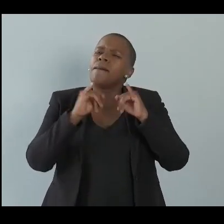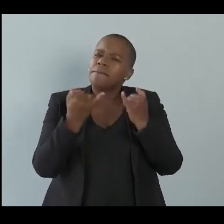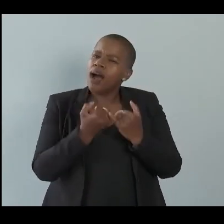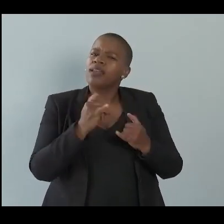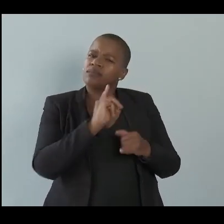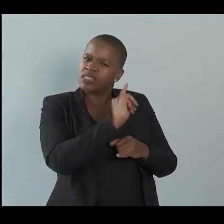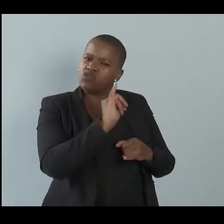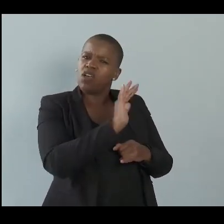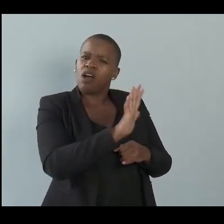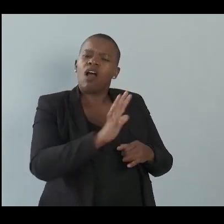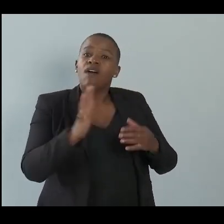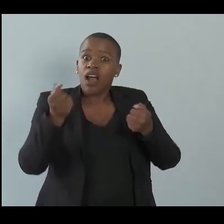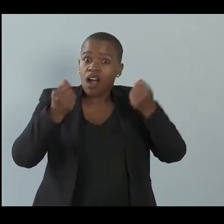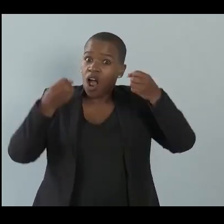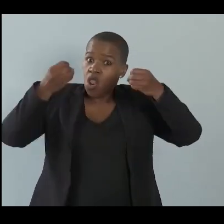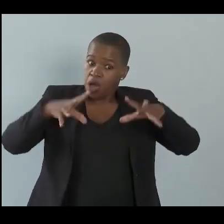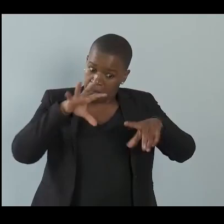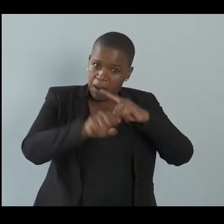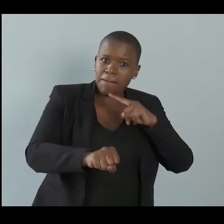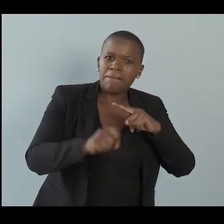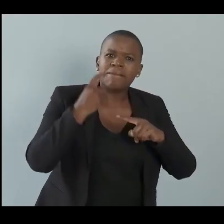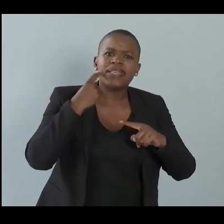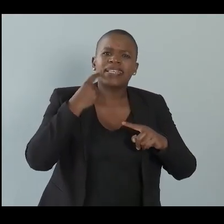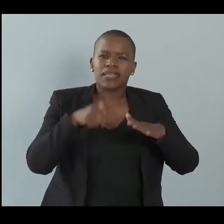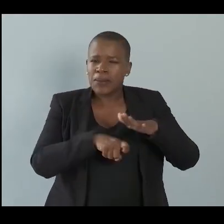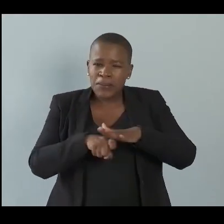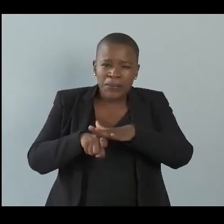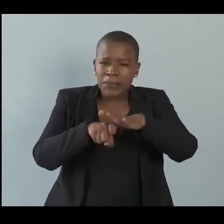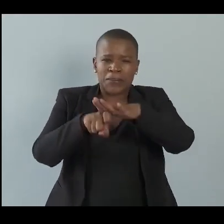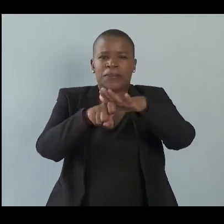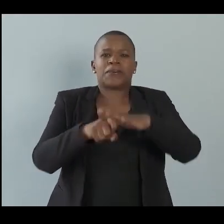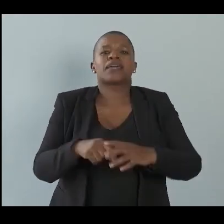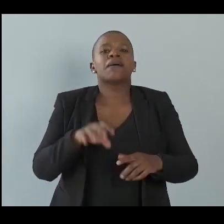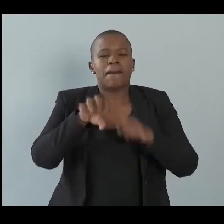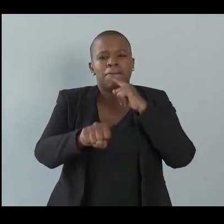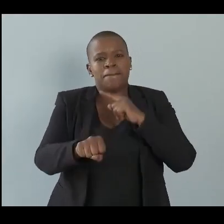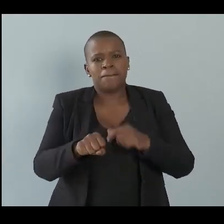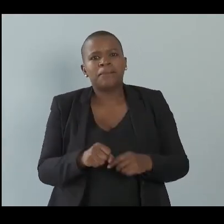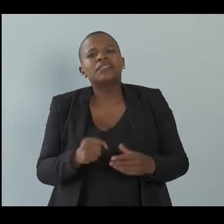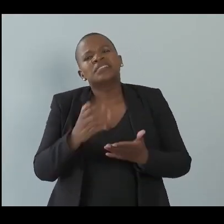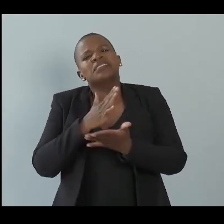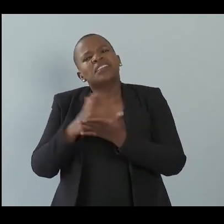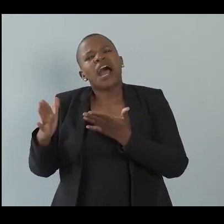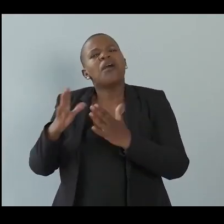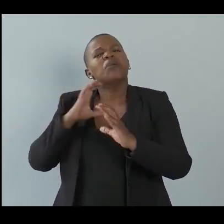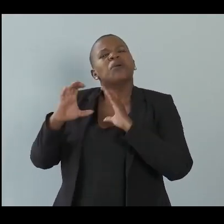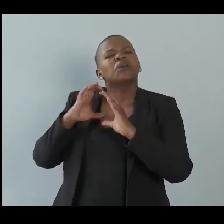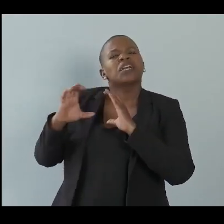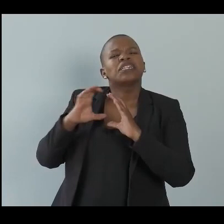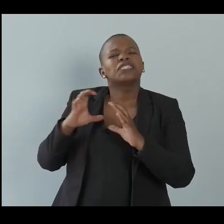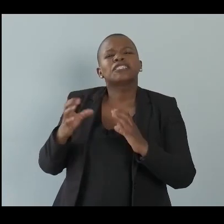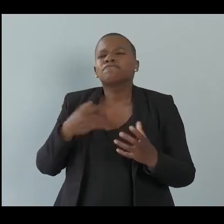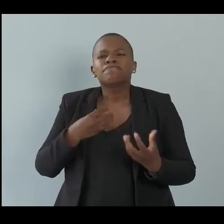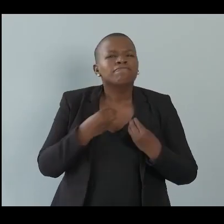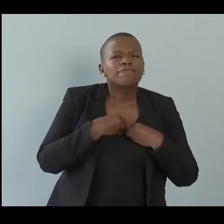losses. And then the third one is our product, which is a vehicle-to-vehicle communication device to